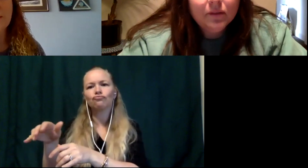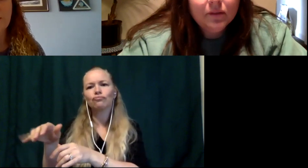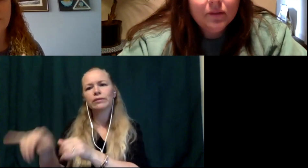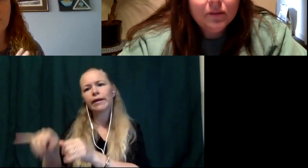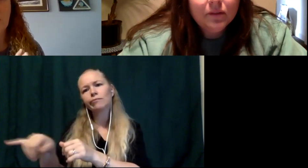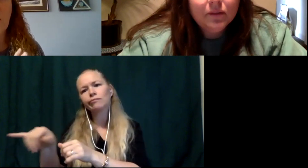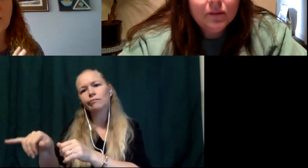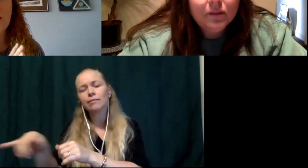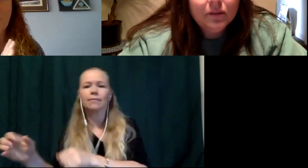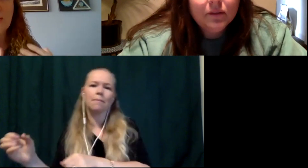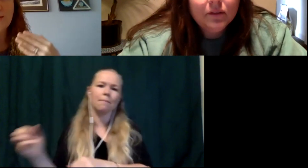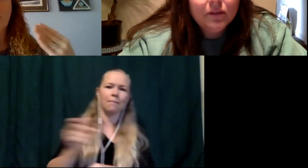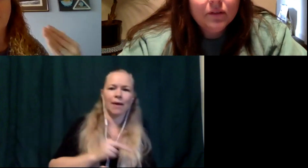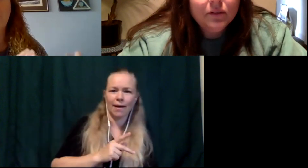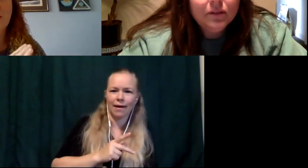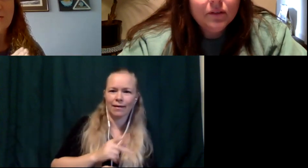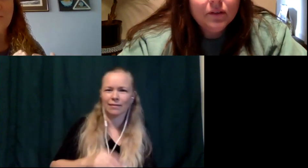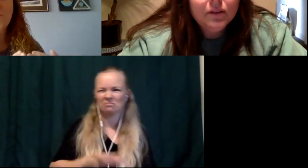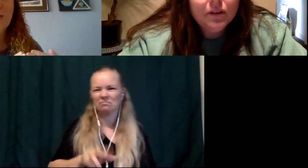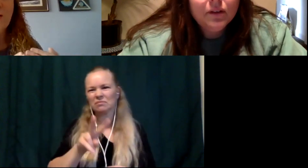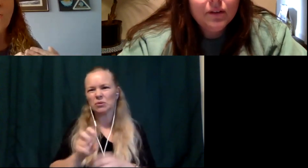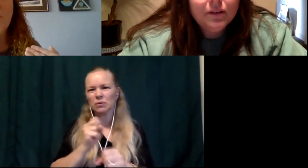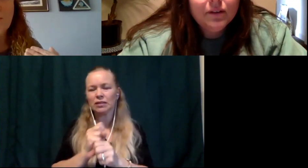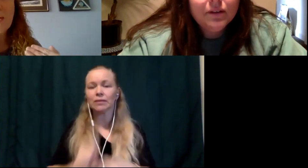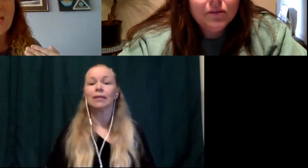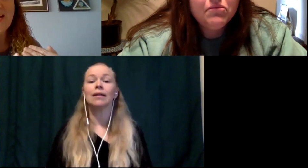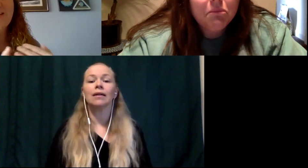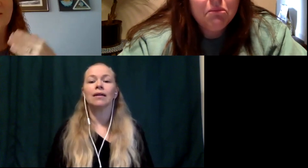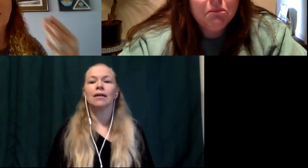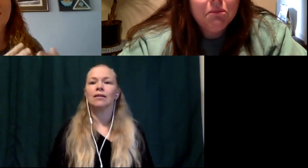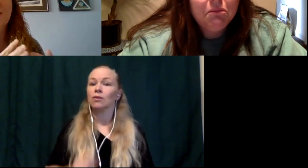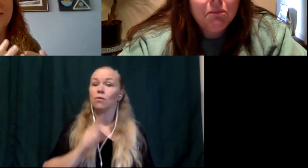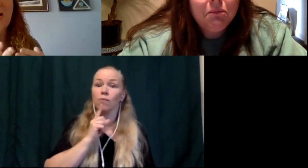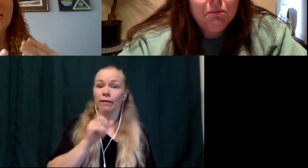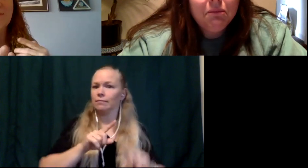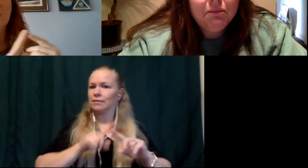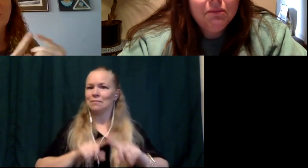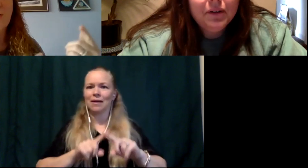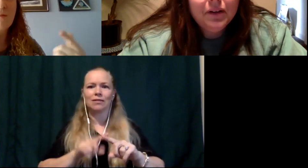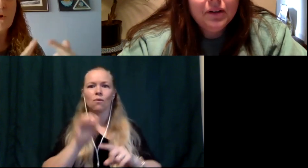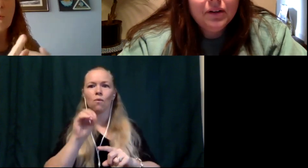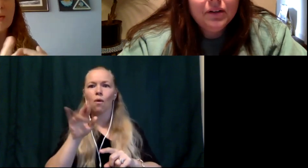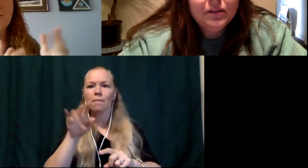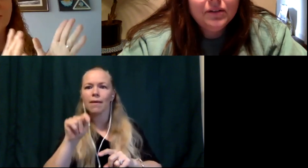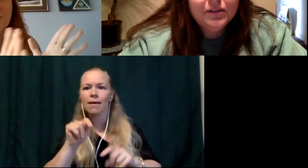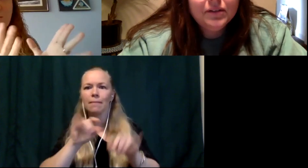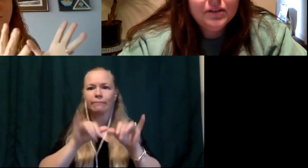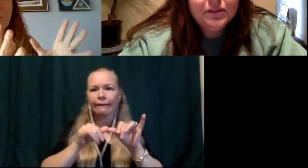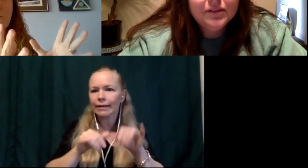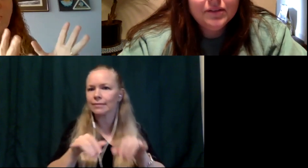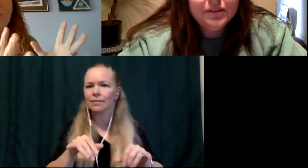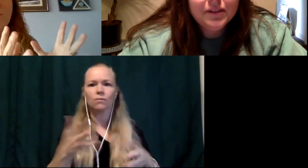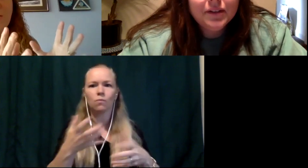and it all kind of depends on orbital mechanics and the best times of going. So it's